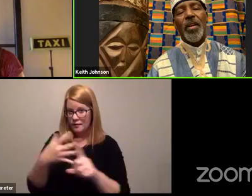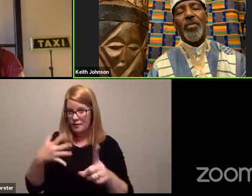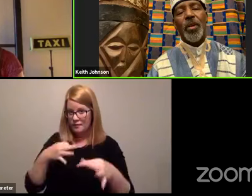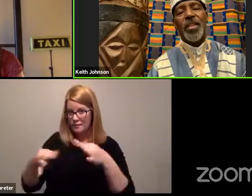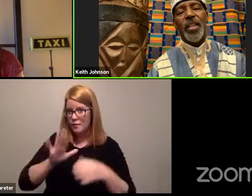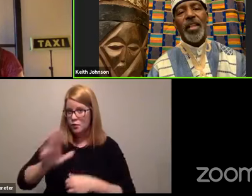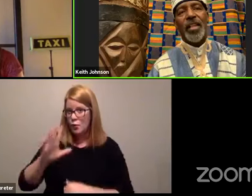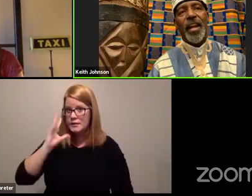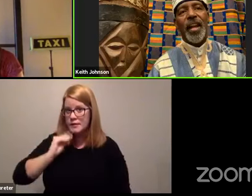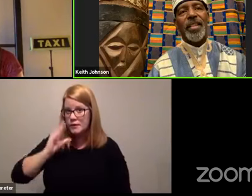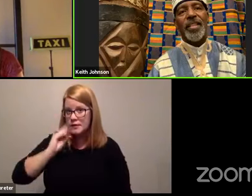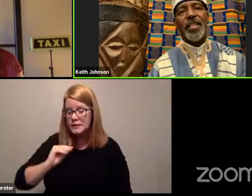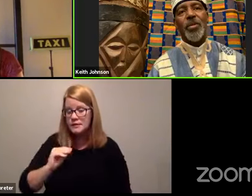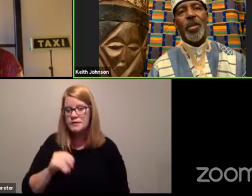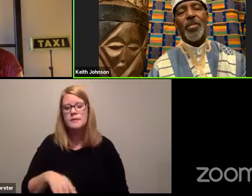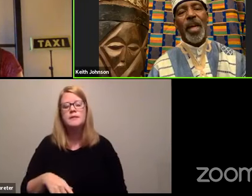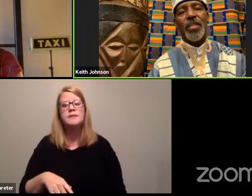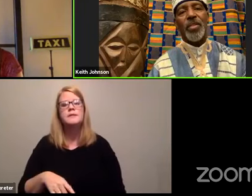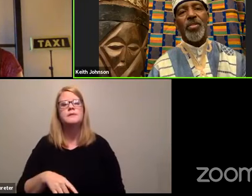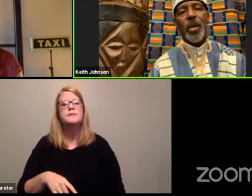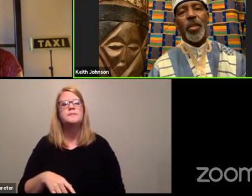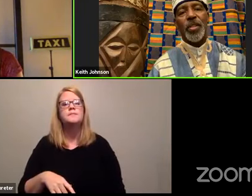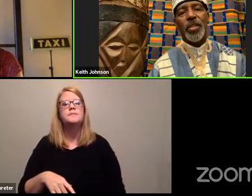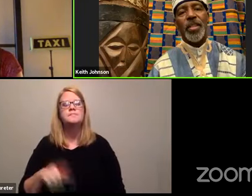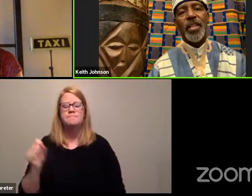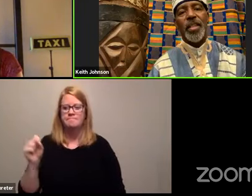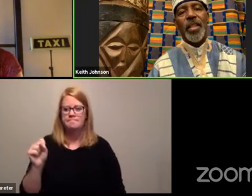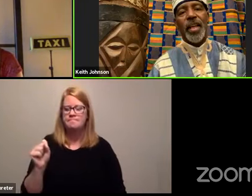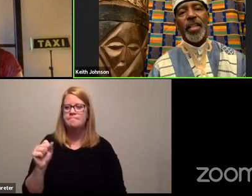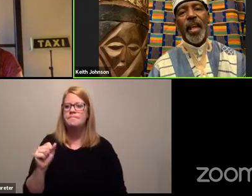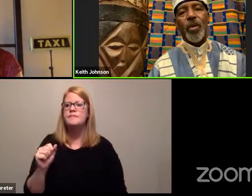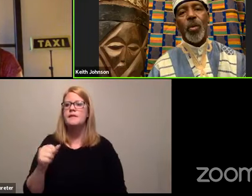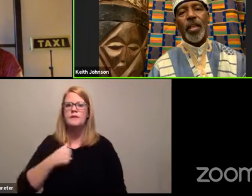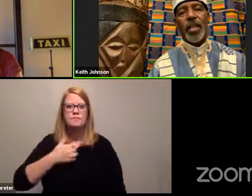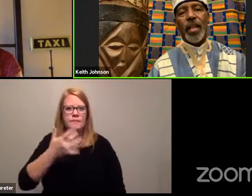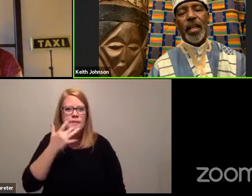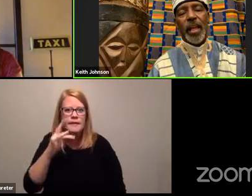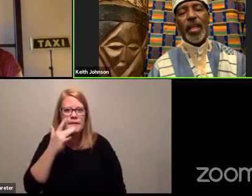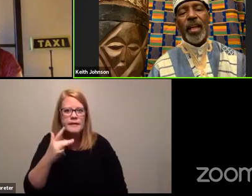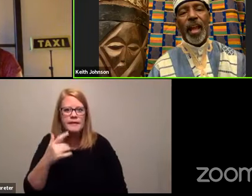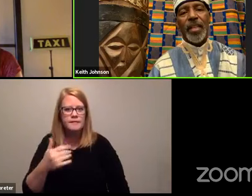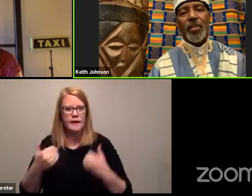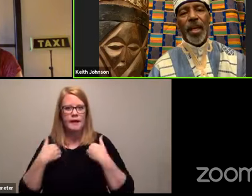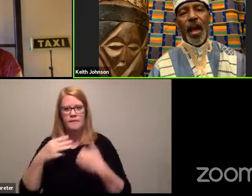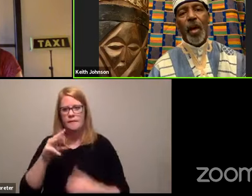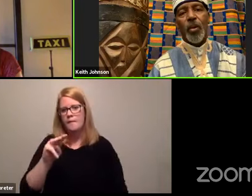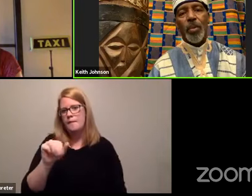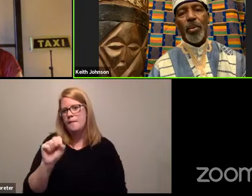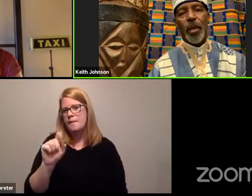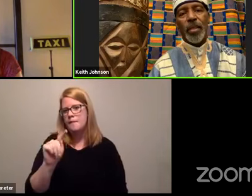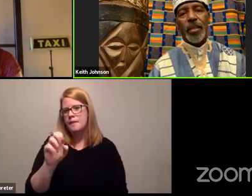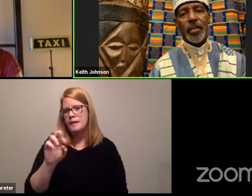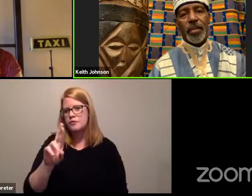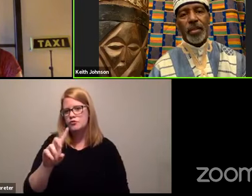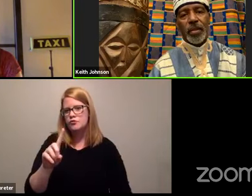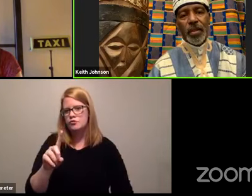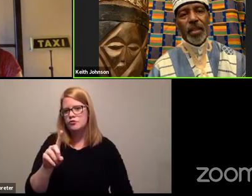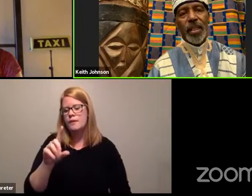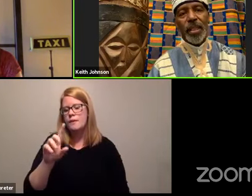I was very fortunate that I could sit with master drummers and they would enlighten me how